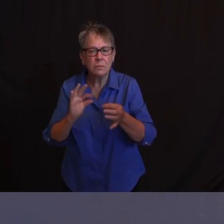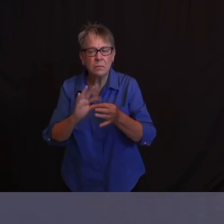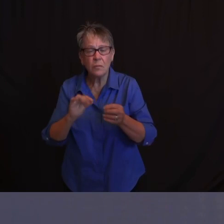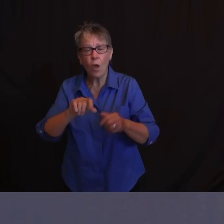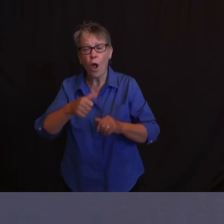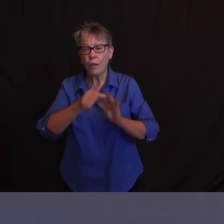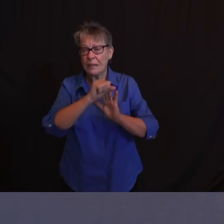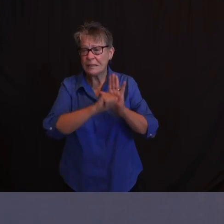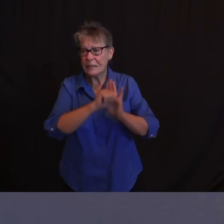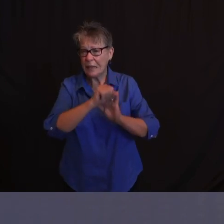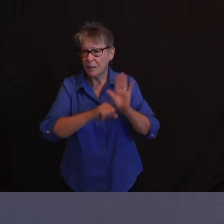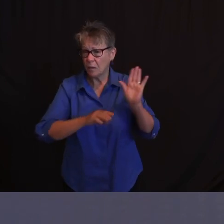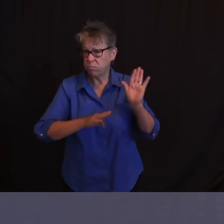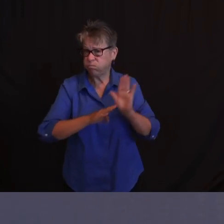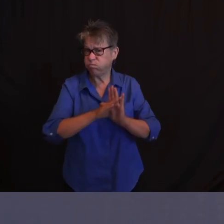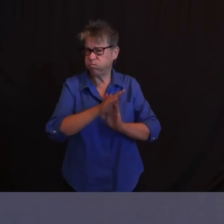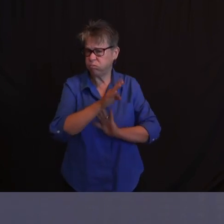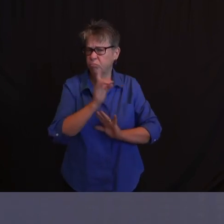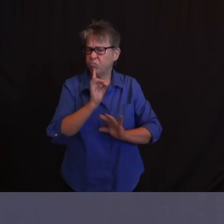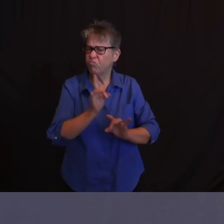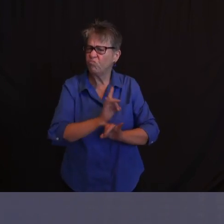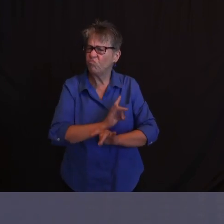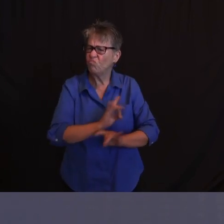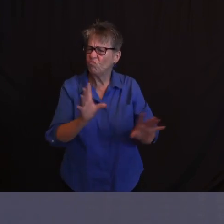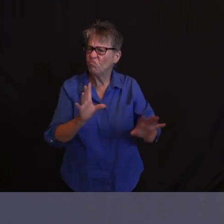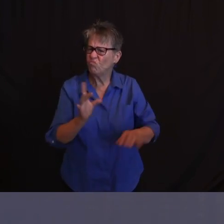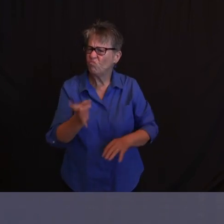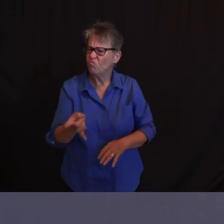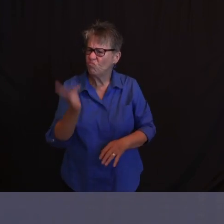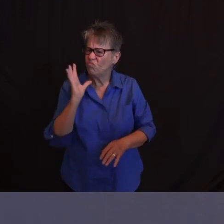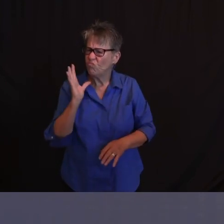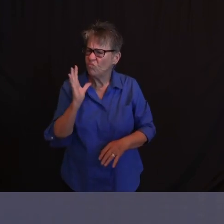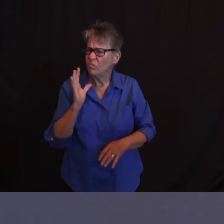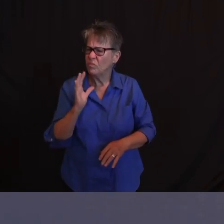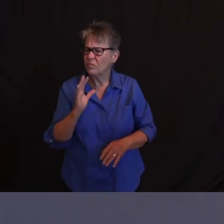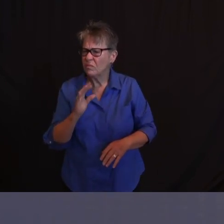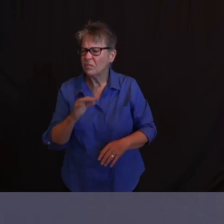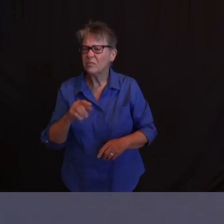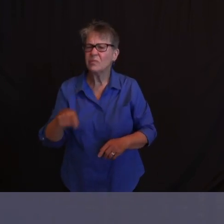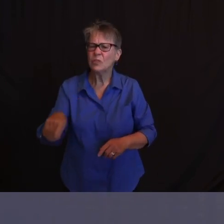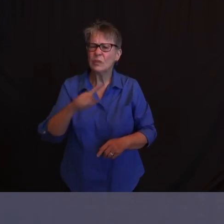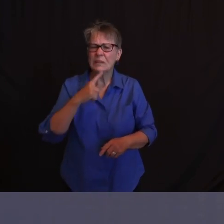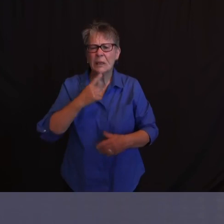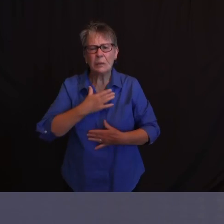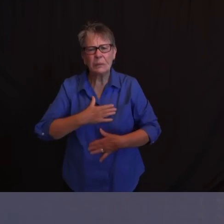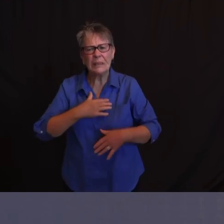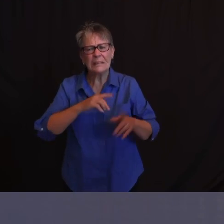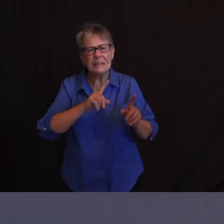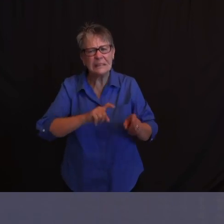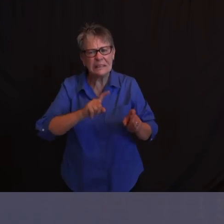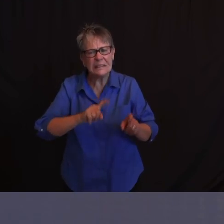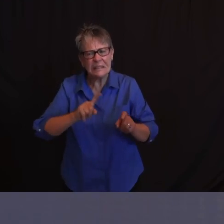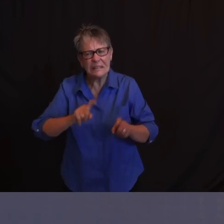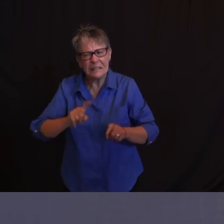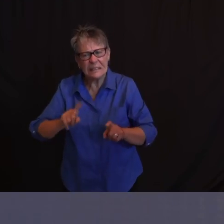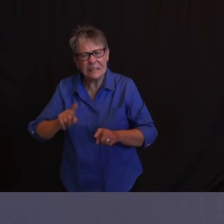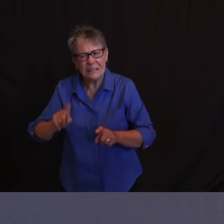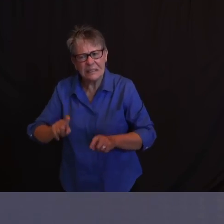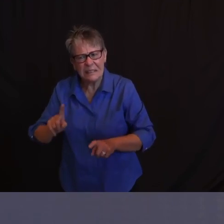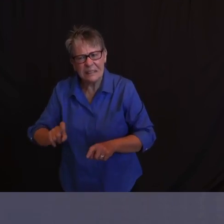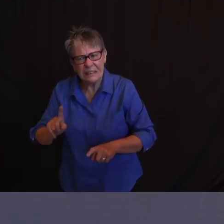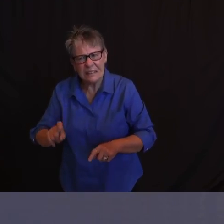you made sort of a plea to get tested, and you spoke with the commissioner who needs no introduction about the people who should be thinking about this,